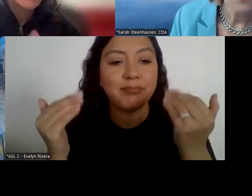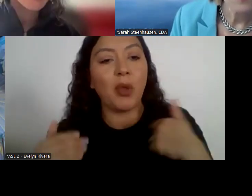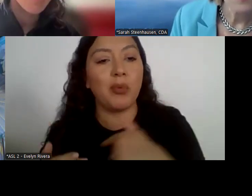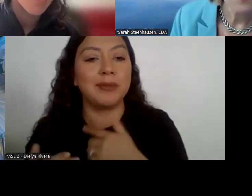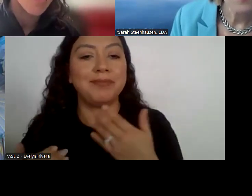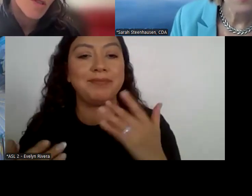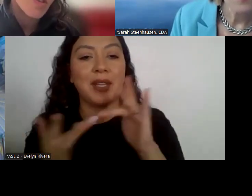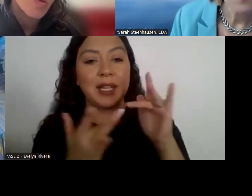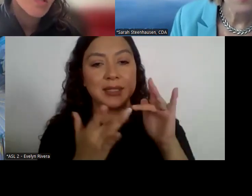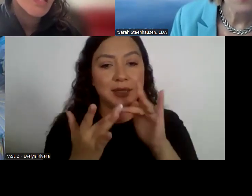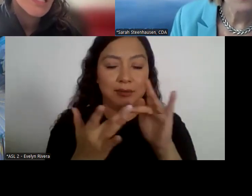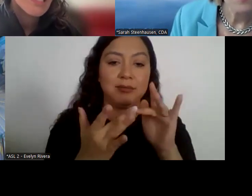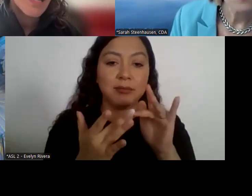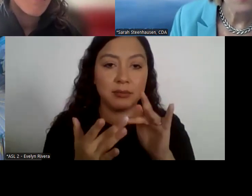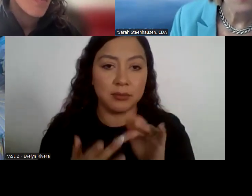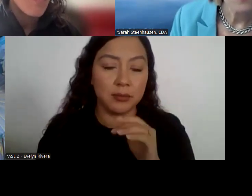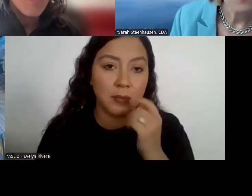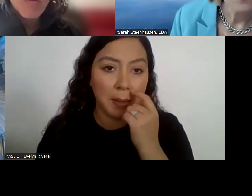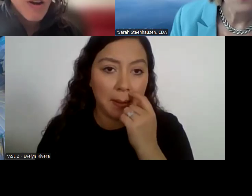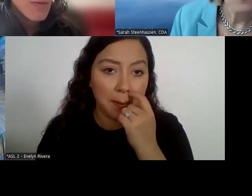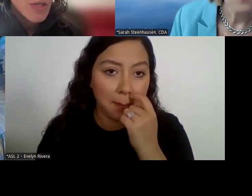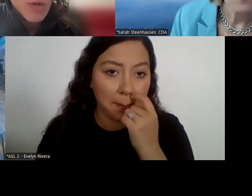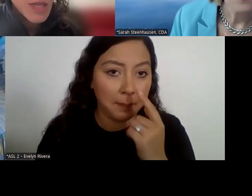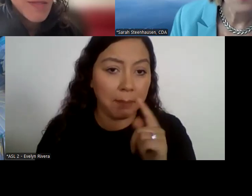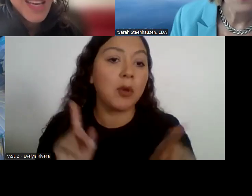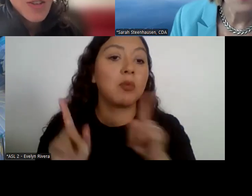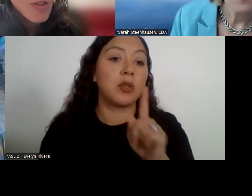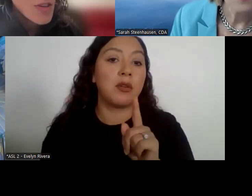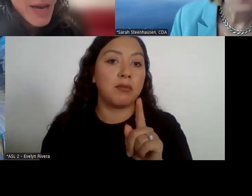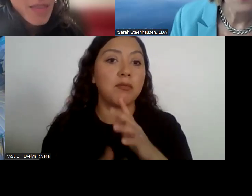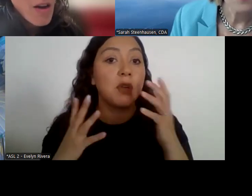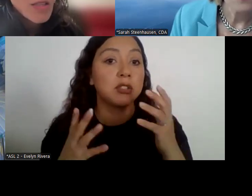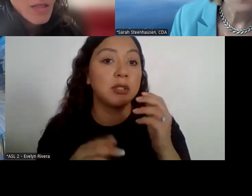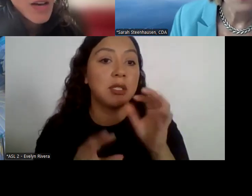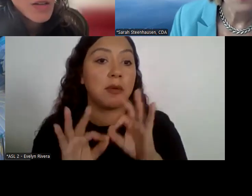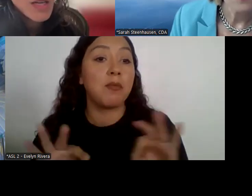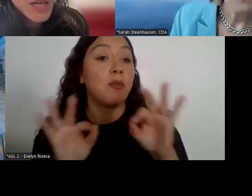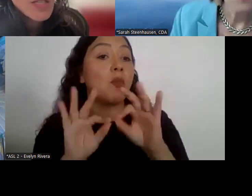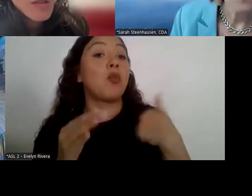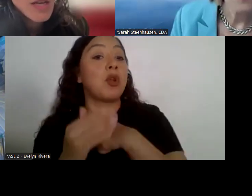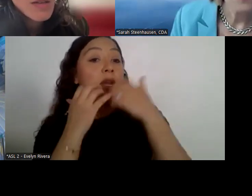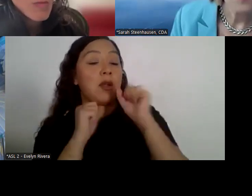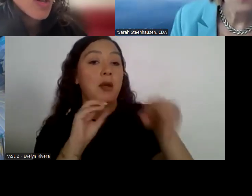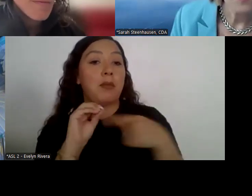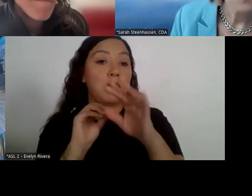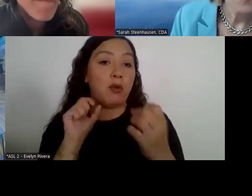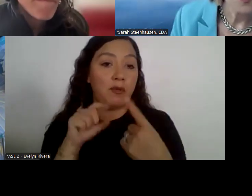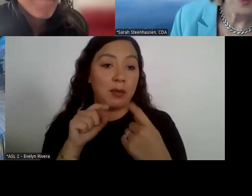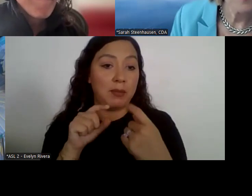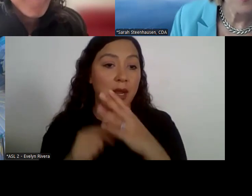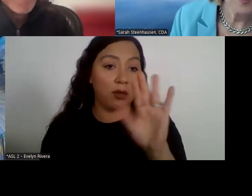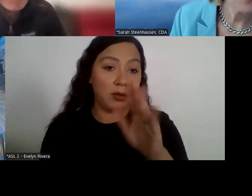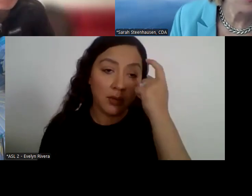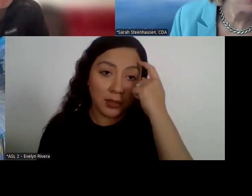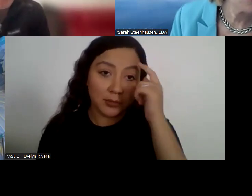you to older individuals. But we're very much open to kind of getting your feedback and thoughts of how to connect to the right community.